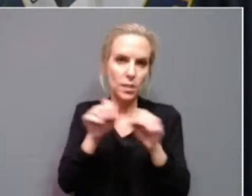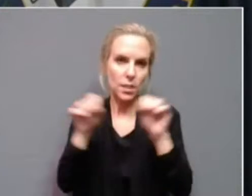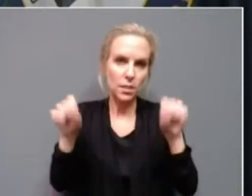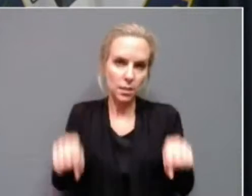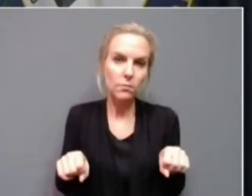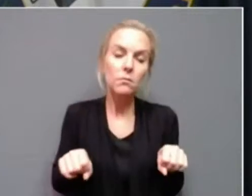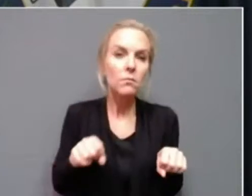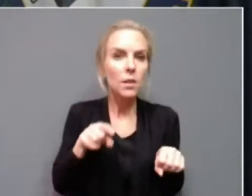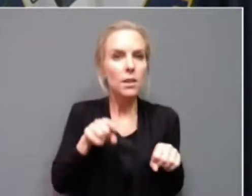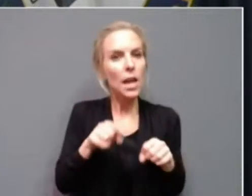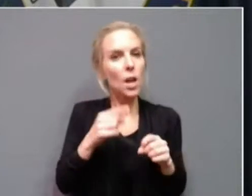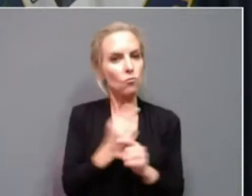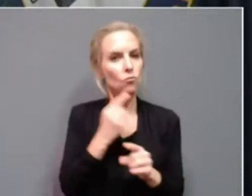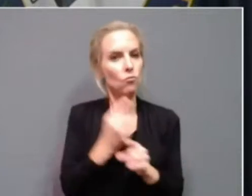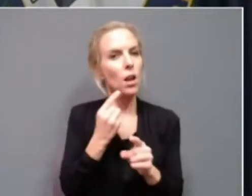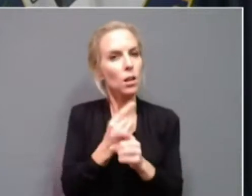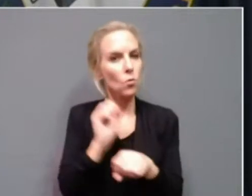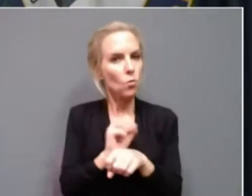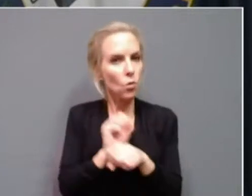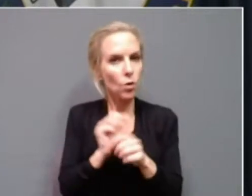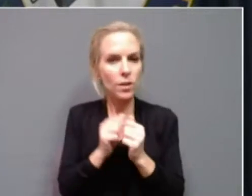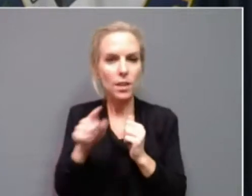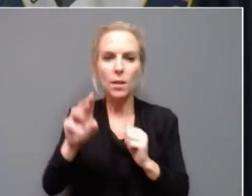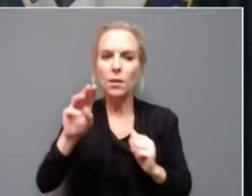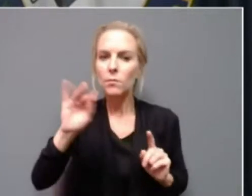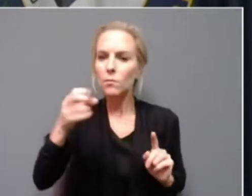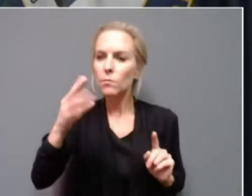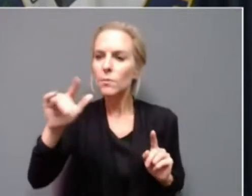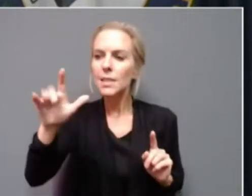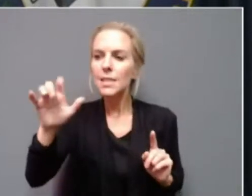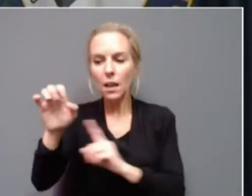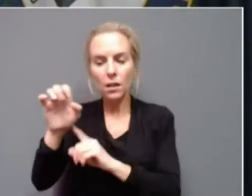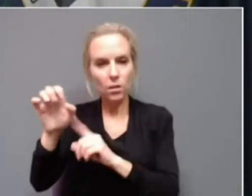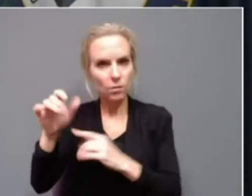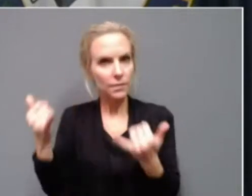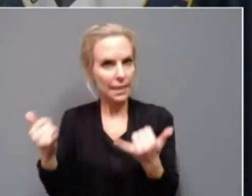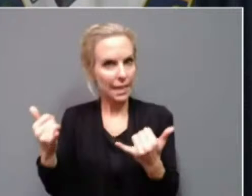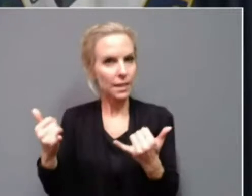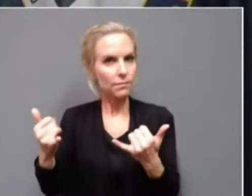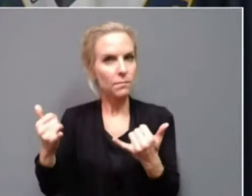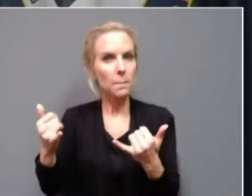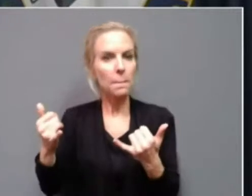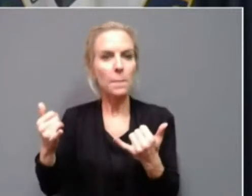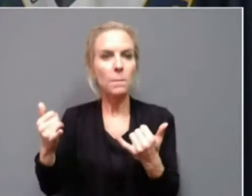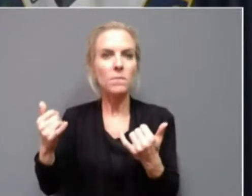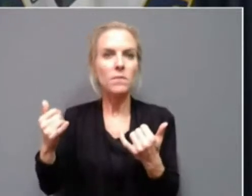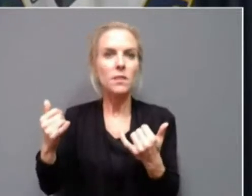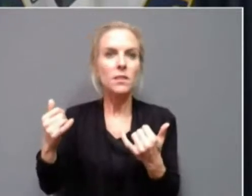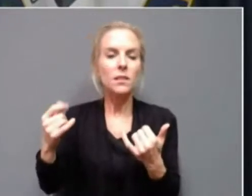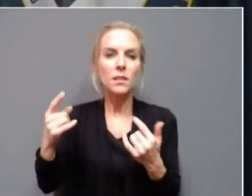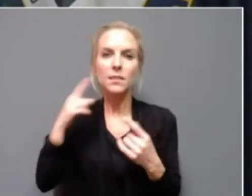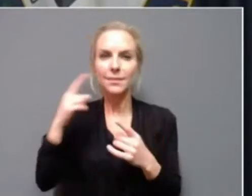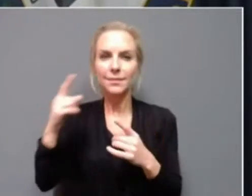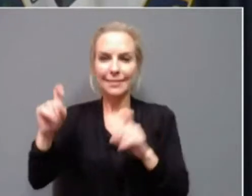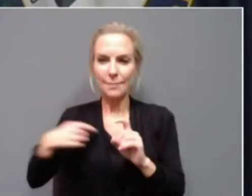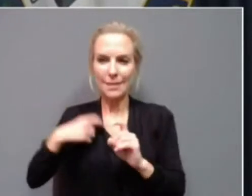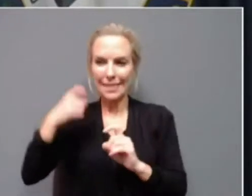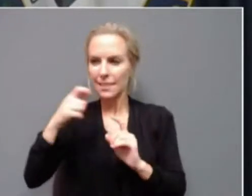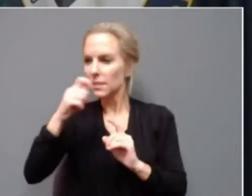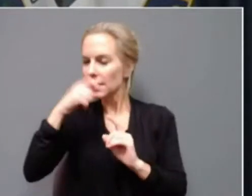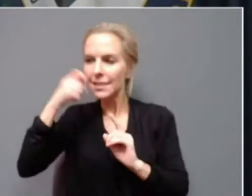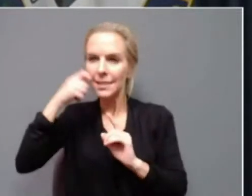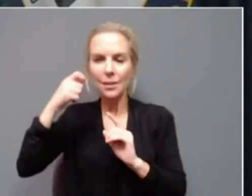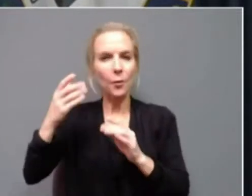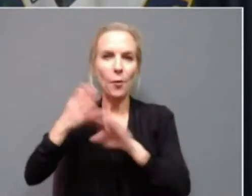regularly work with them anyways. Michelle, who has now tested me, shoved something up my nose probably 100 times